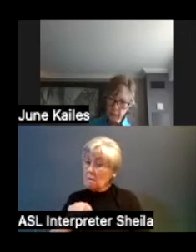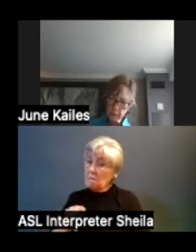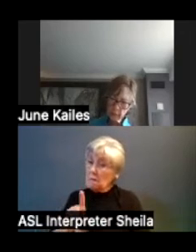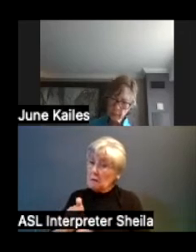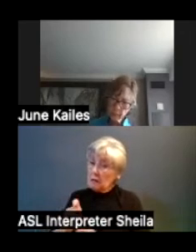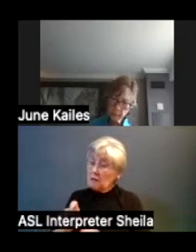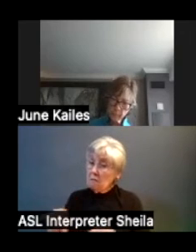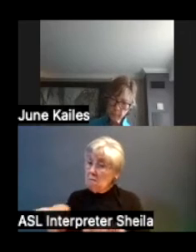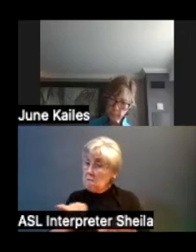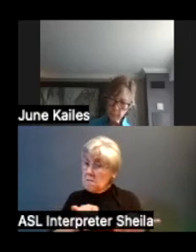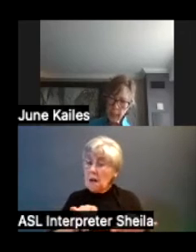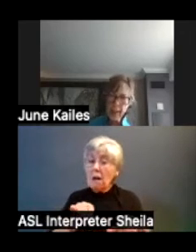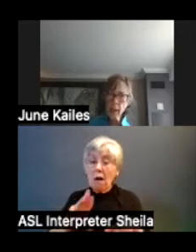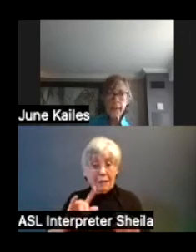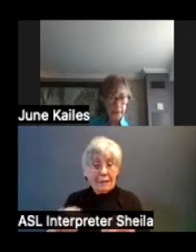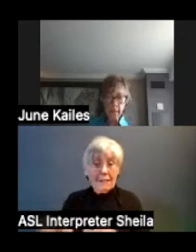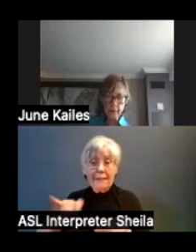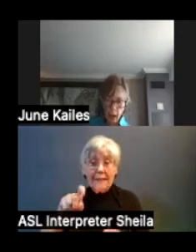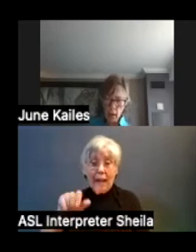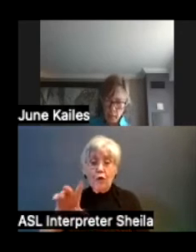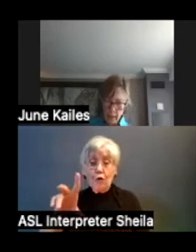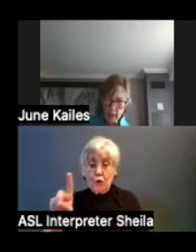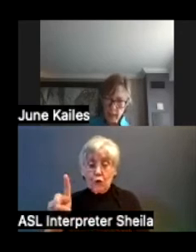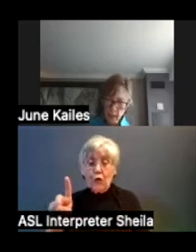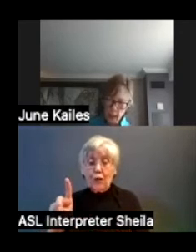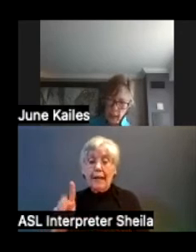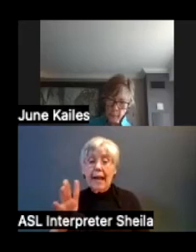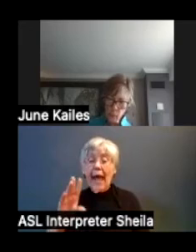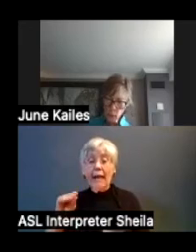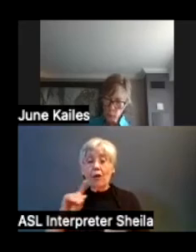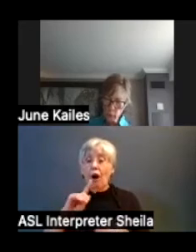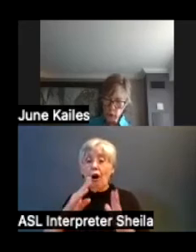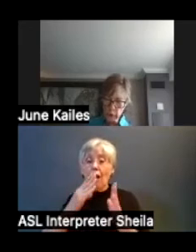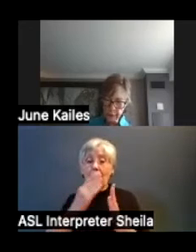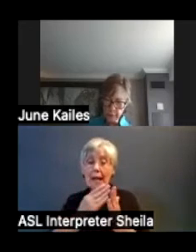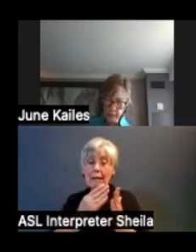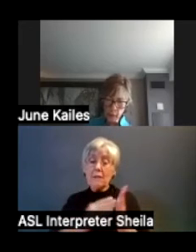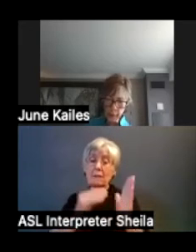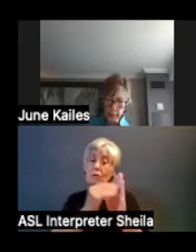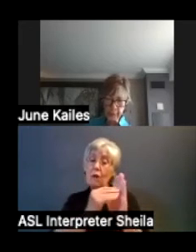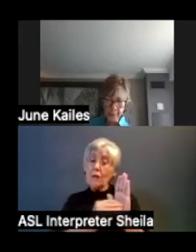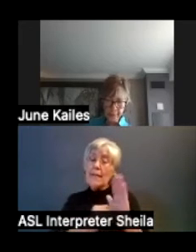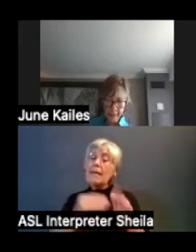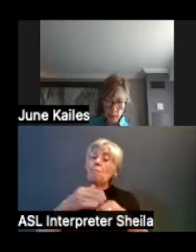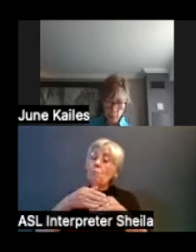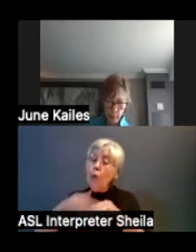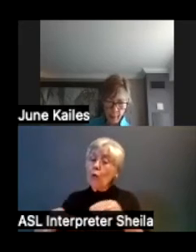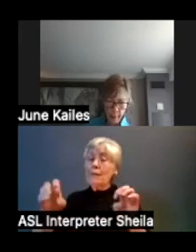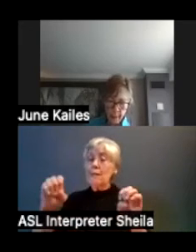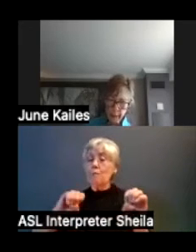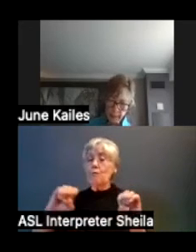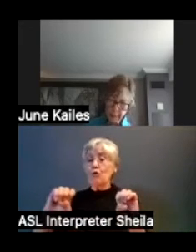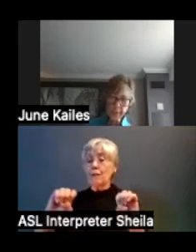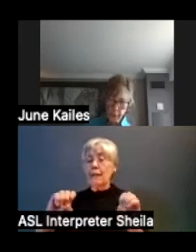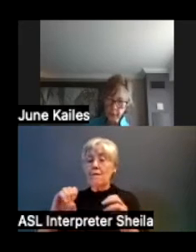standards? And are lessons documented in post-emergency evaluations that get